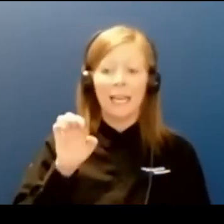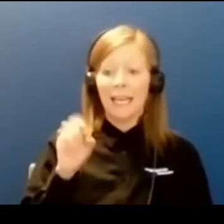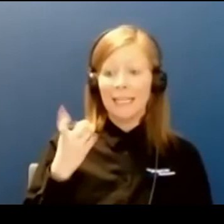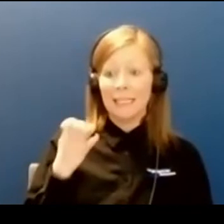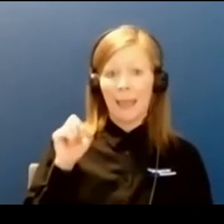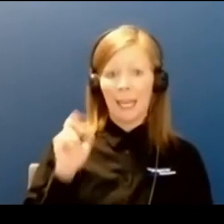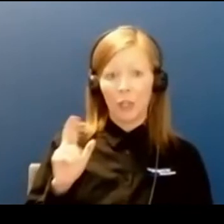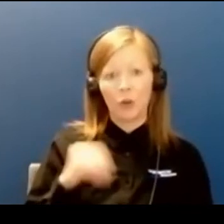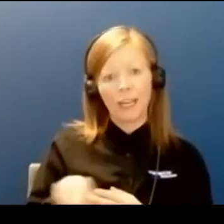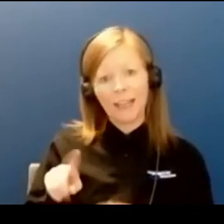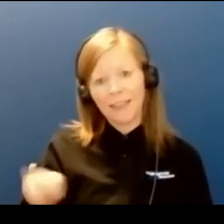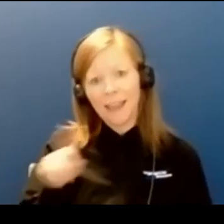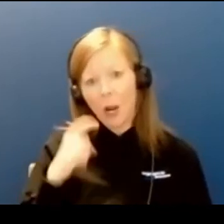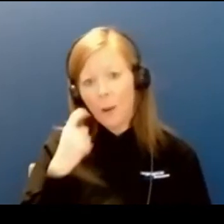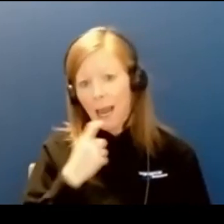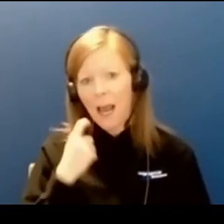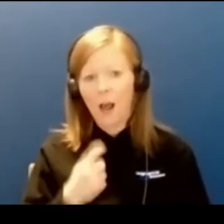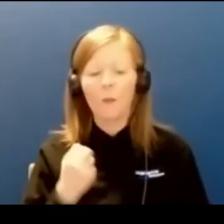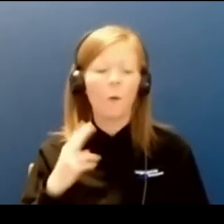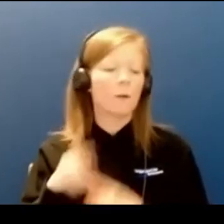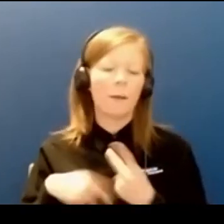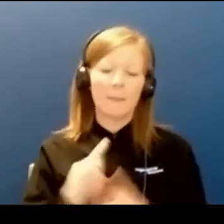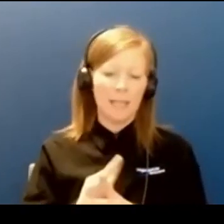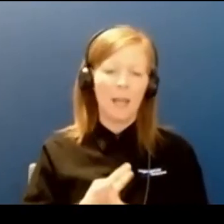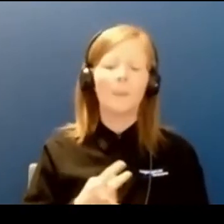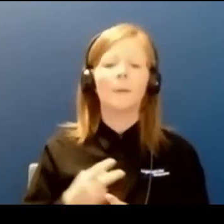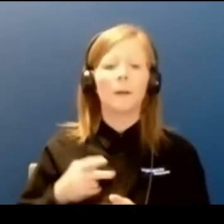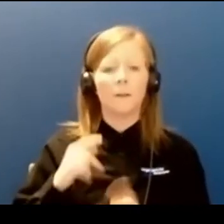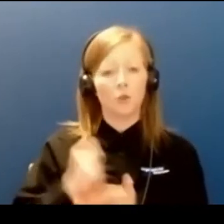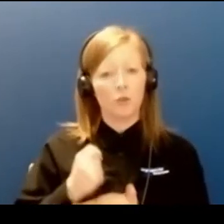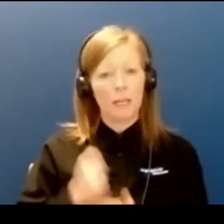mouth or having some type of orthodontic treatment.